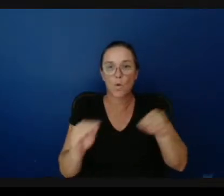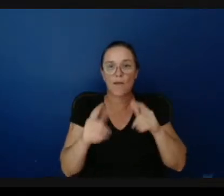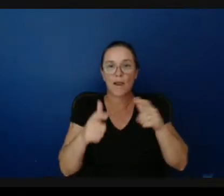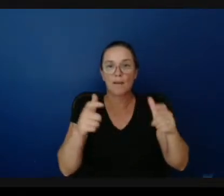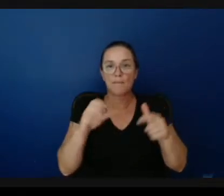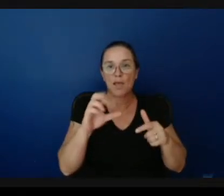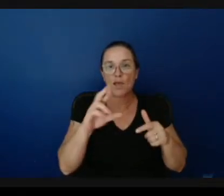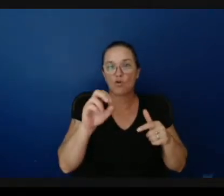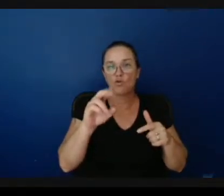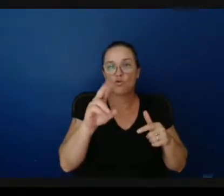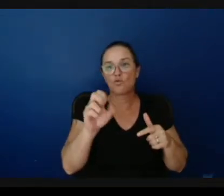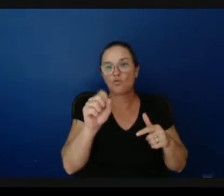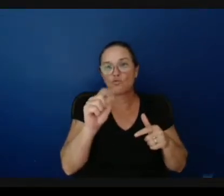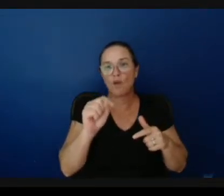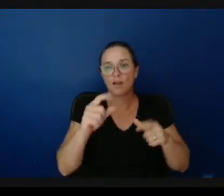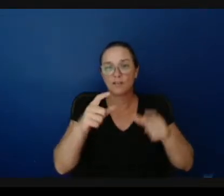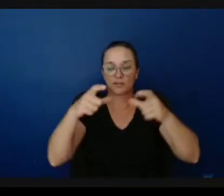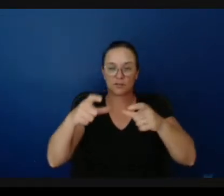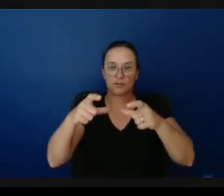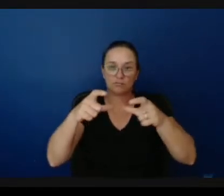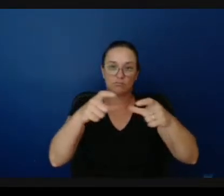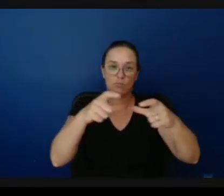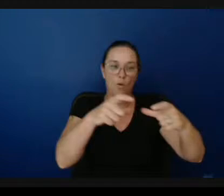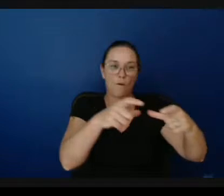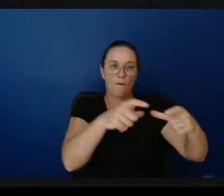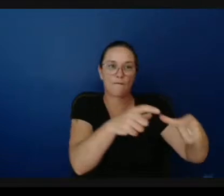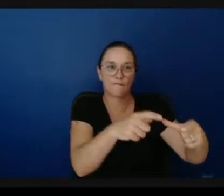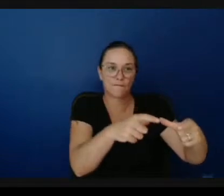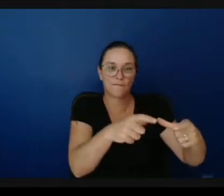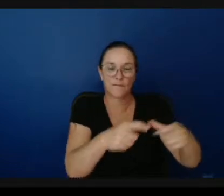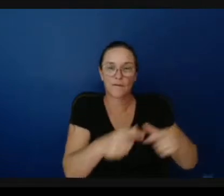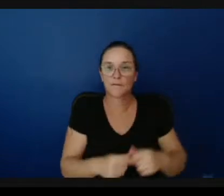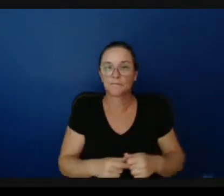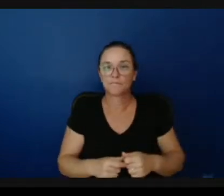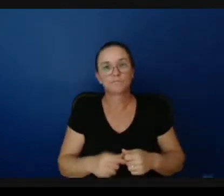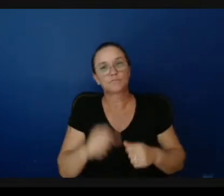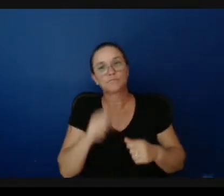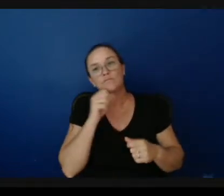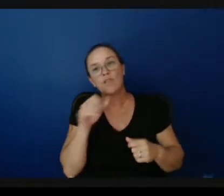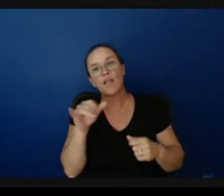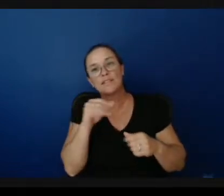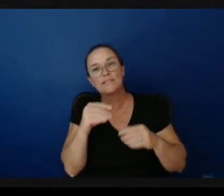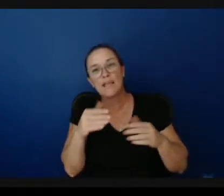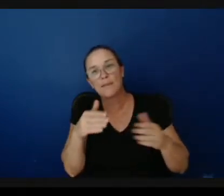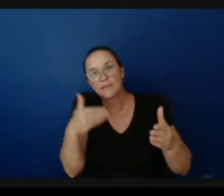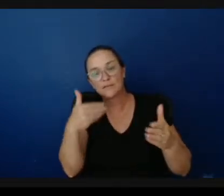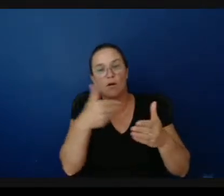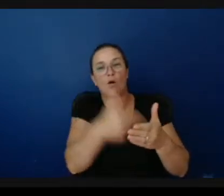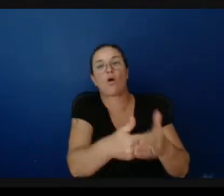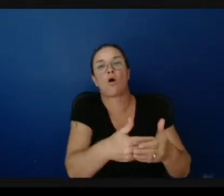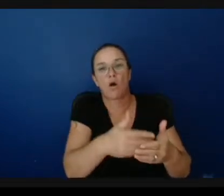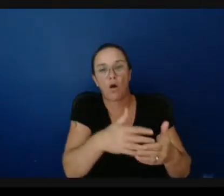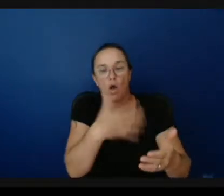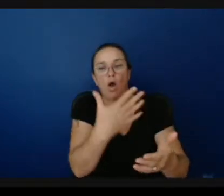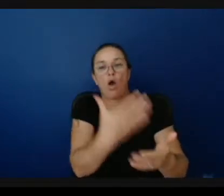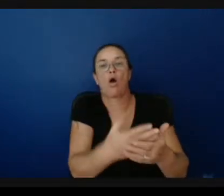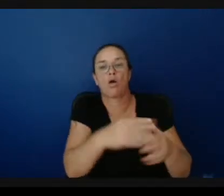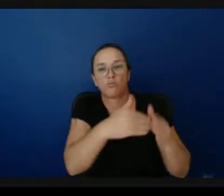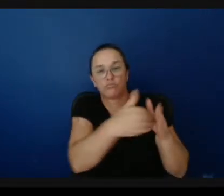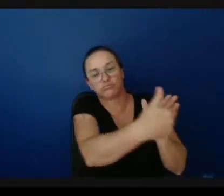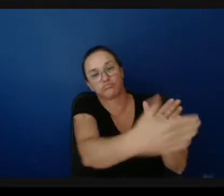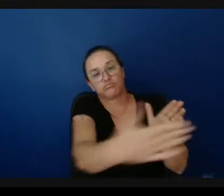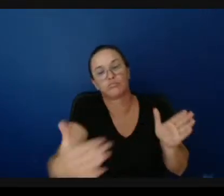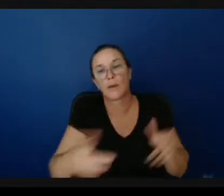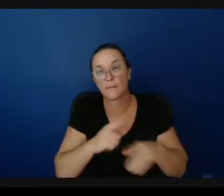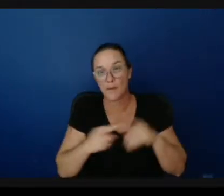to the side, as you see right there. You see not quite reaching as far as before, but still making a large part of the caldera